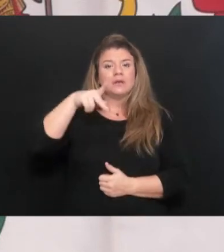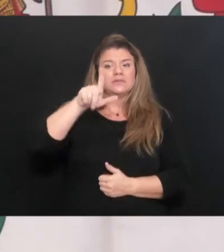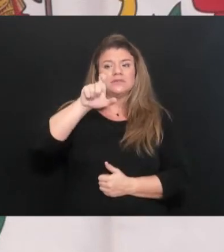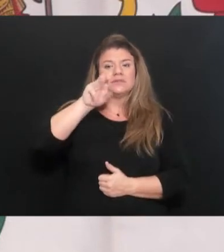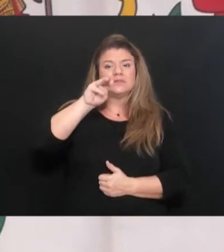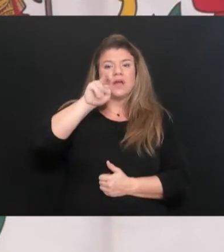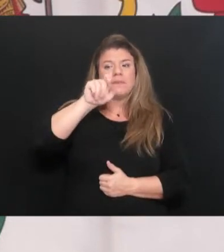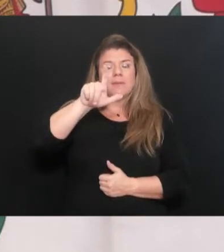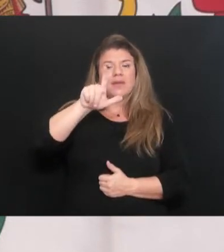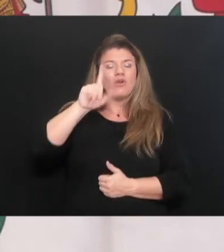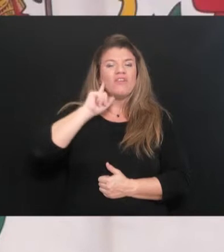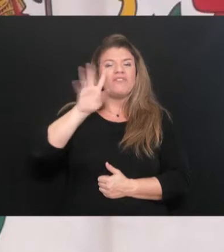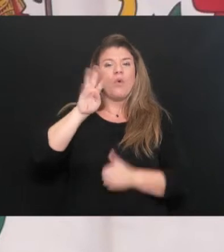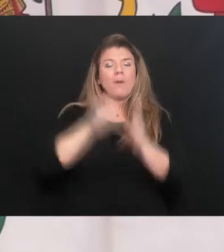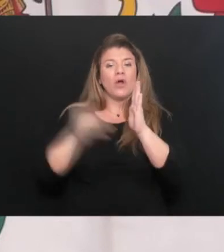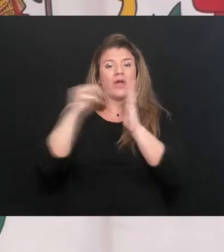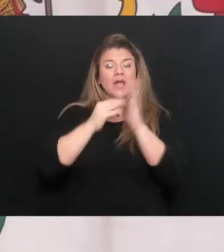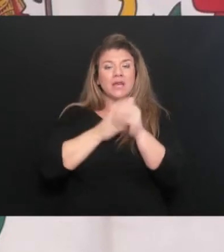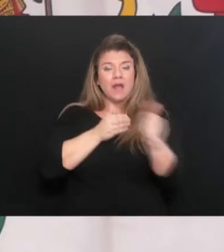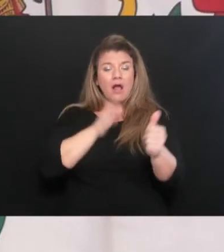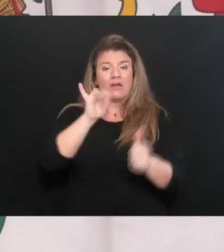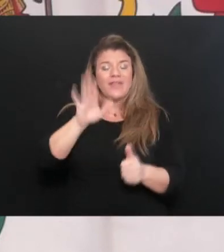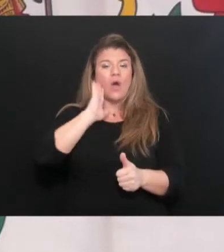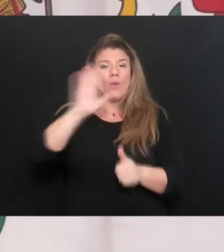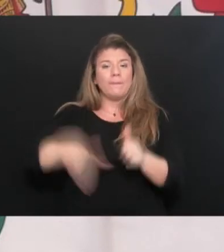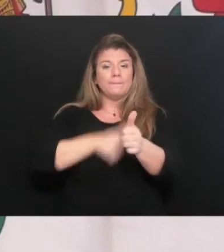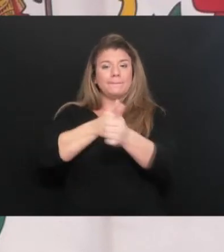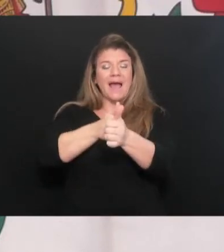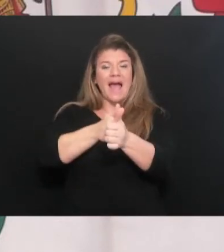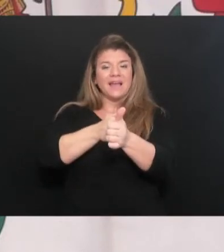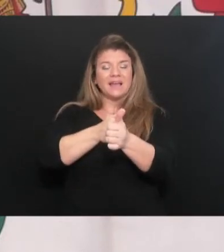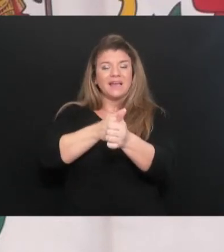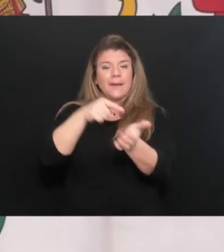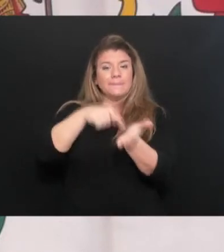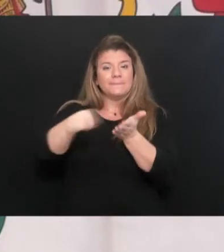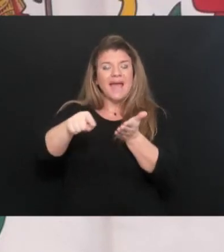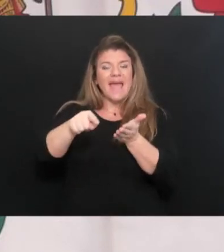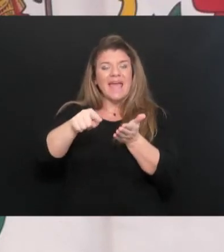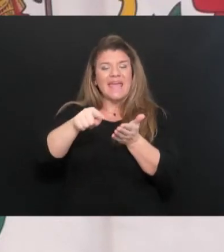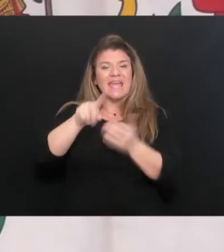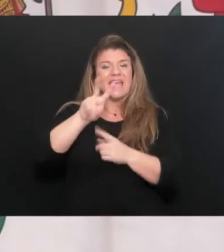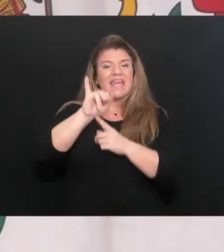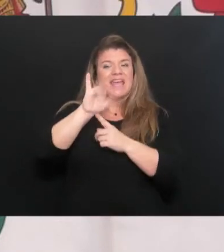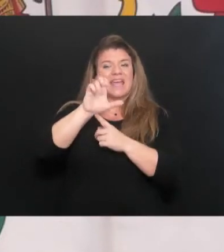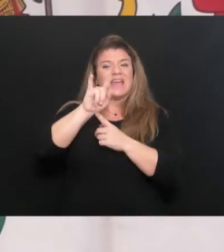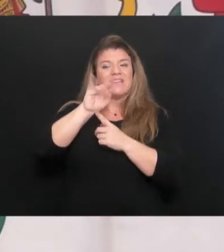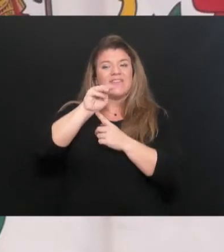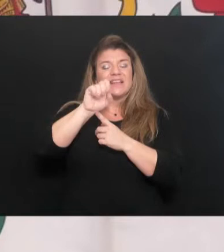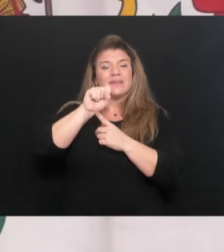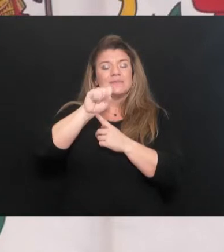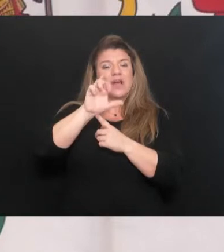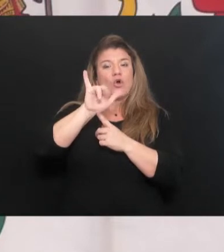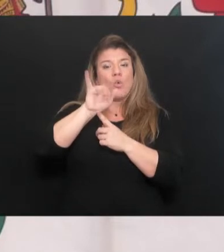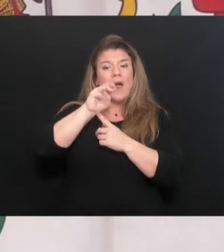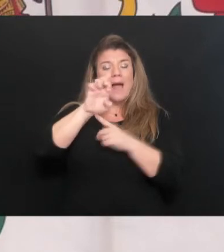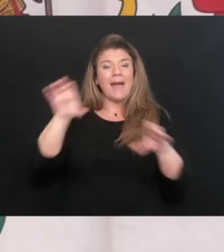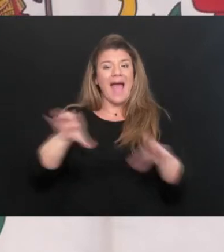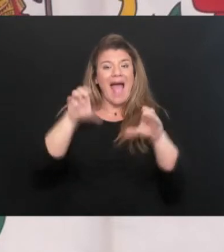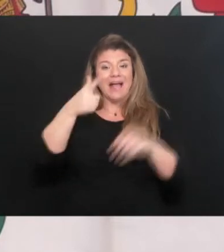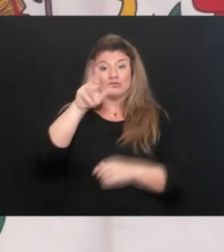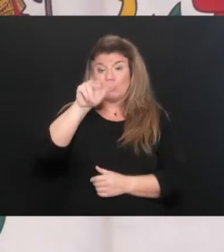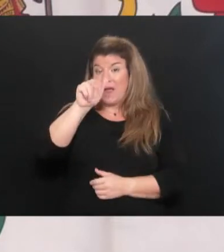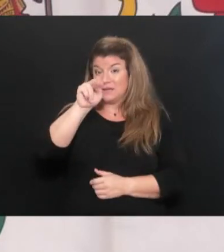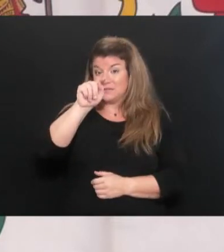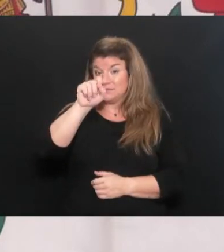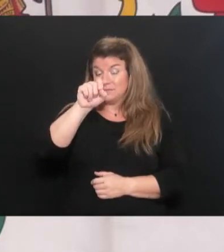of $4 million that will backfill the Victims of Crime Act grants. These grants